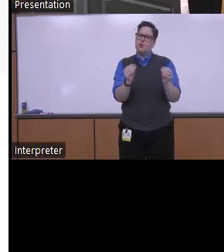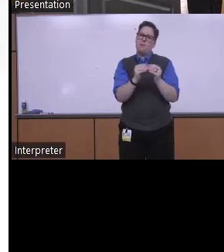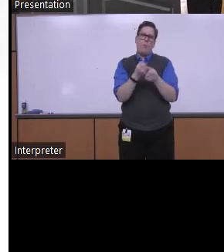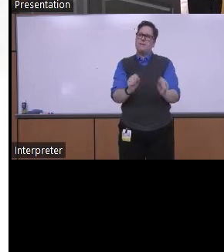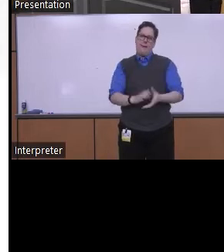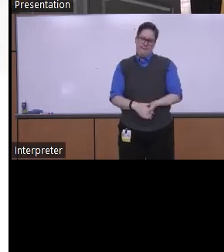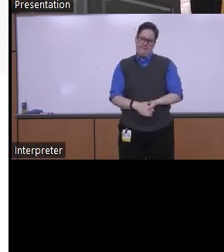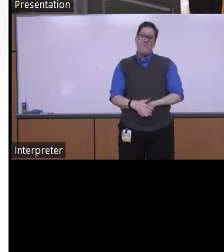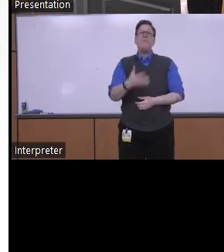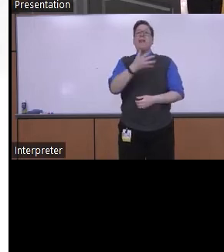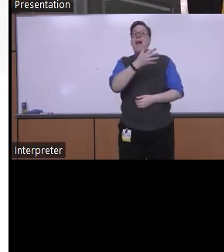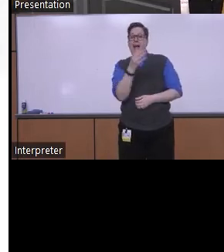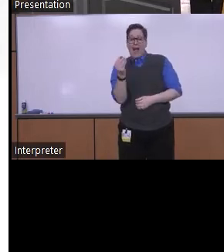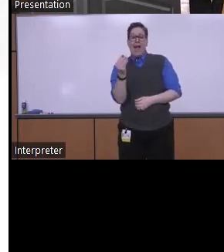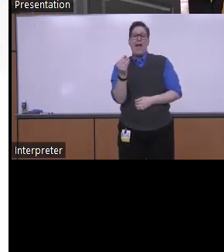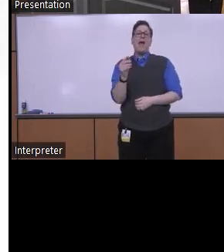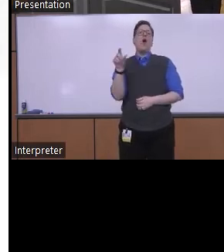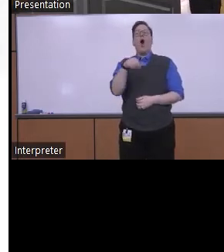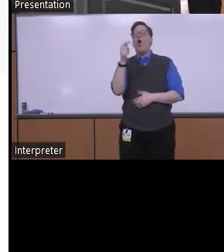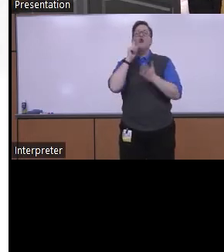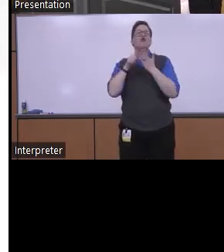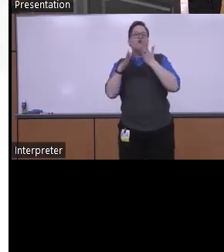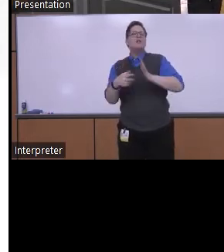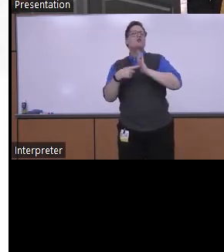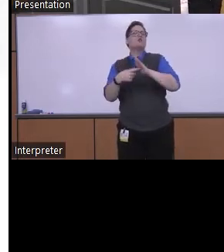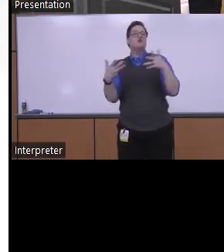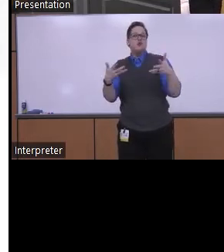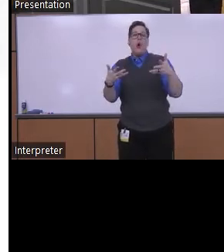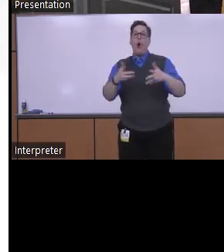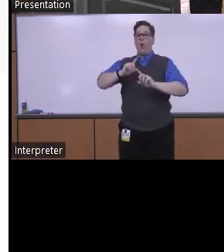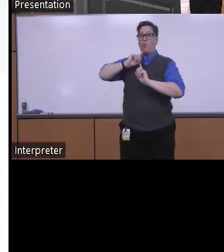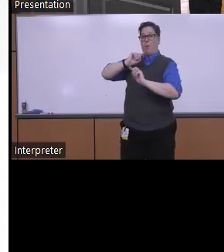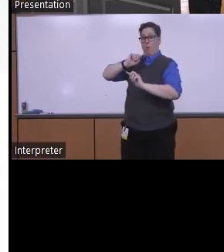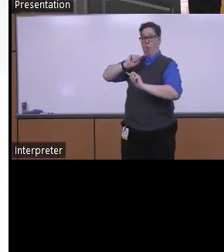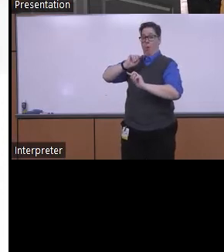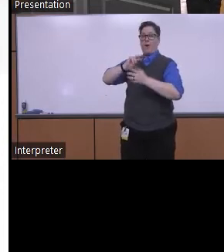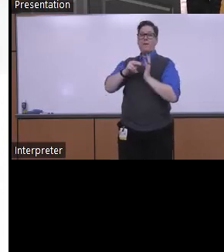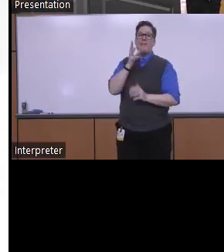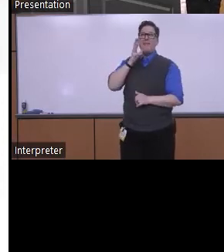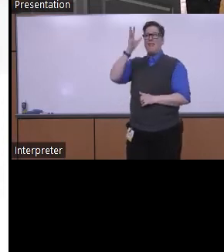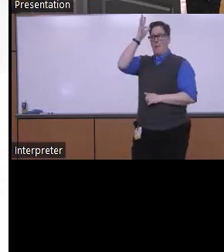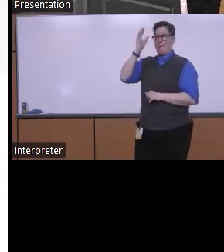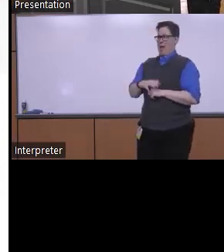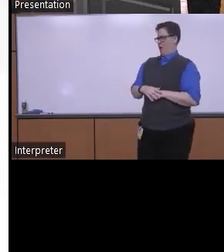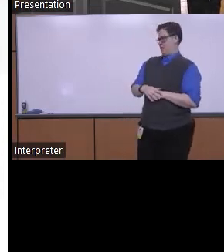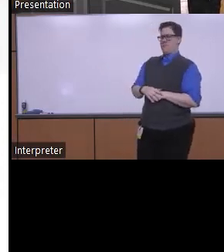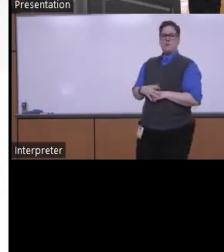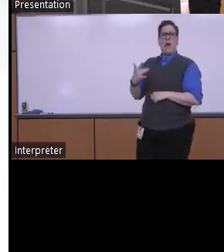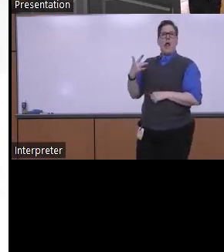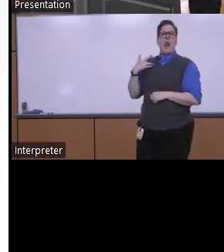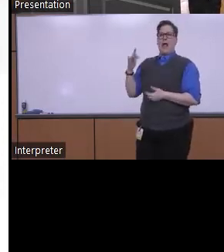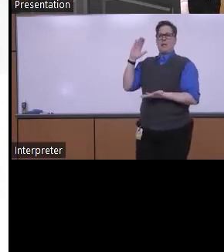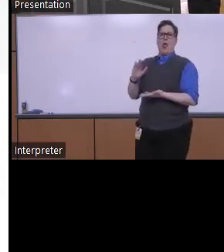safer. Furthermore, as sociologist Kelly Fong and other researchers have shown, reporting makes parents less likely to engage in